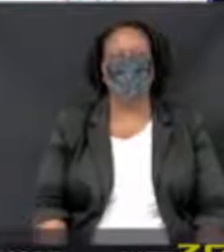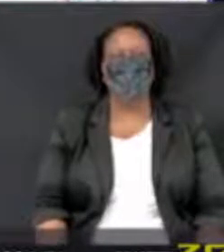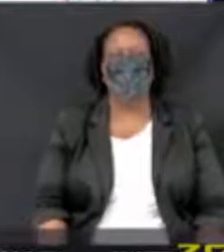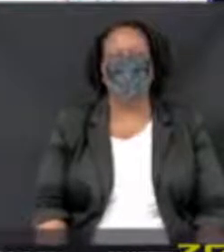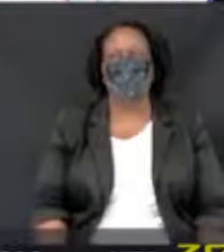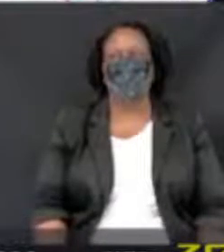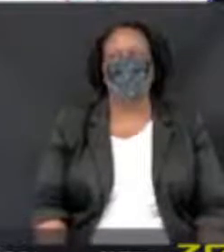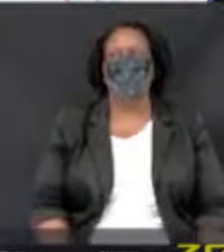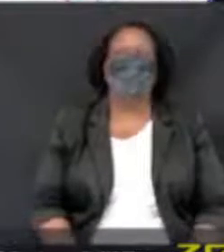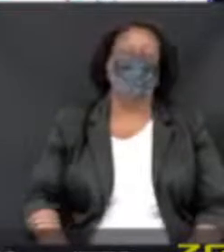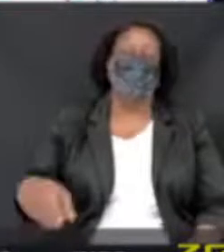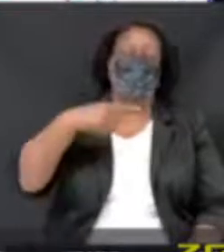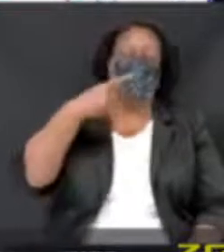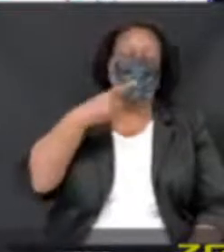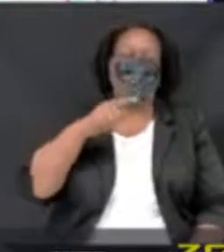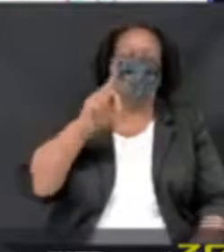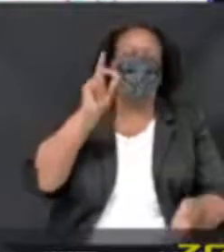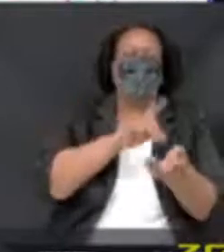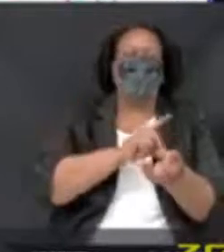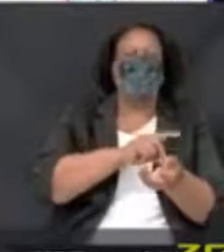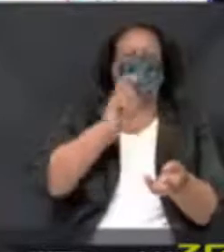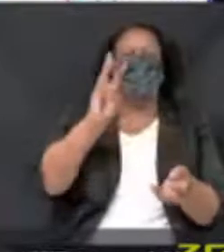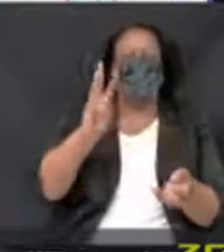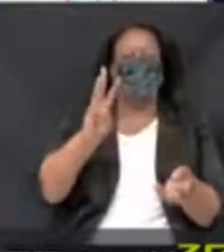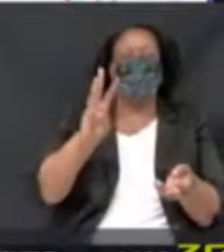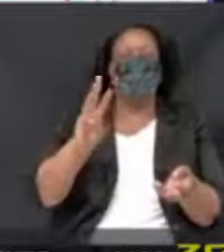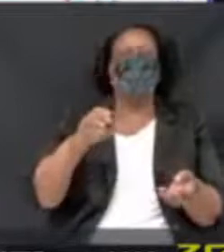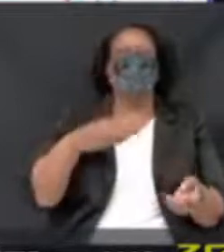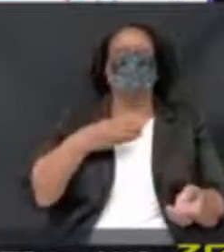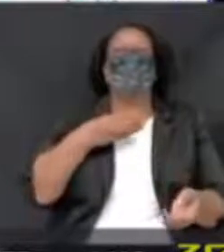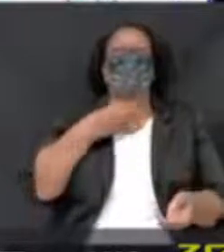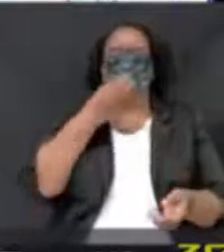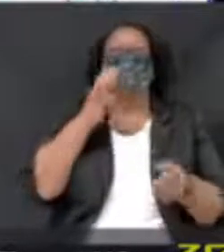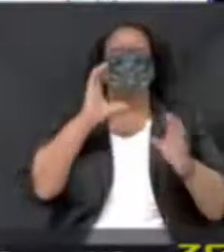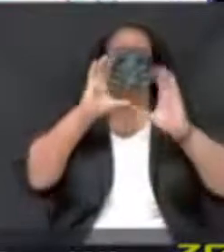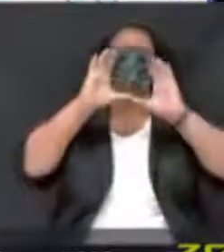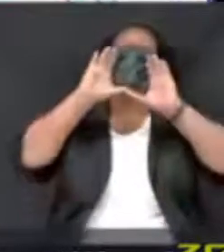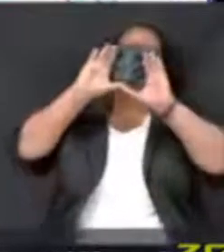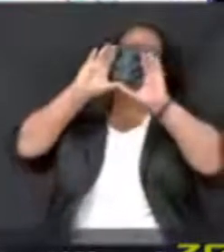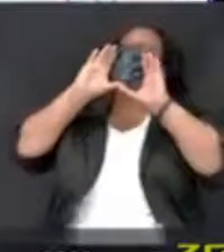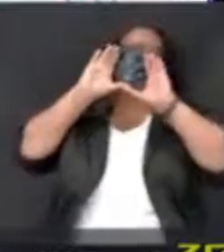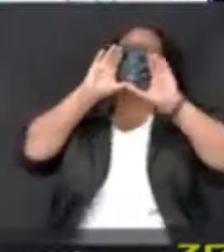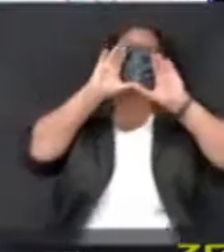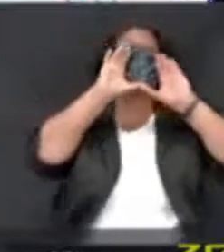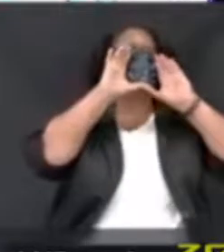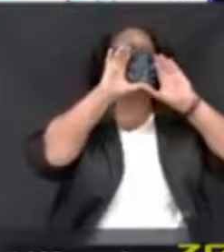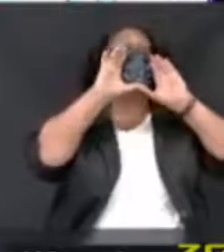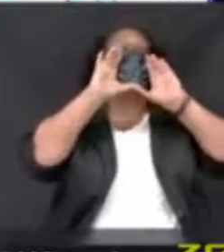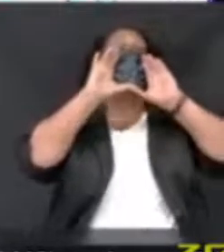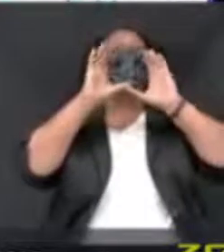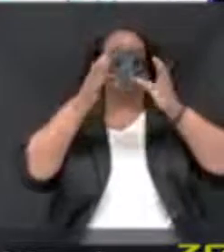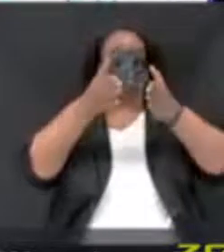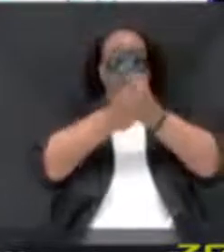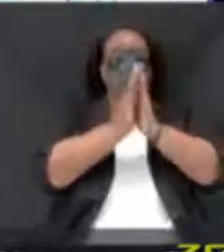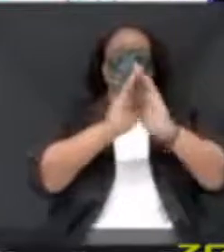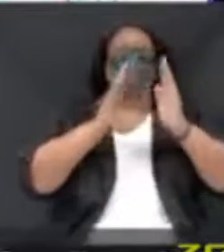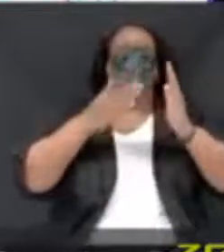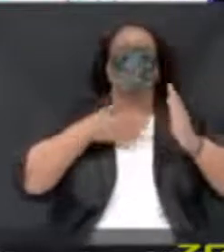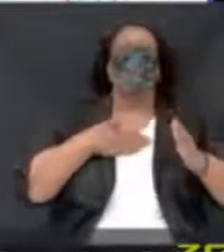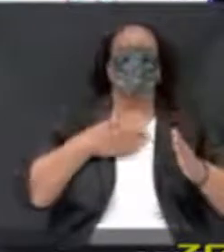A voice crying out in the wilderness in terms of how people can protect themselves against